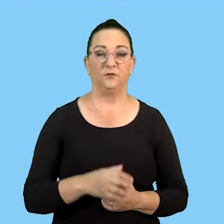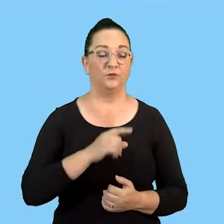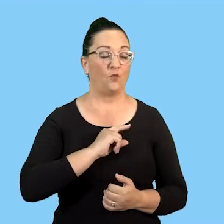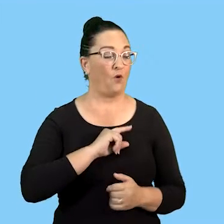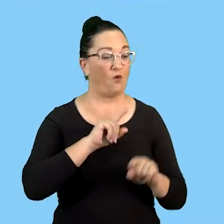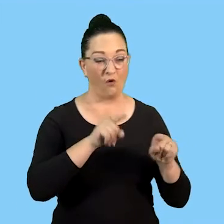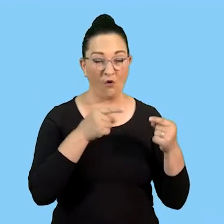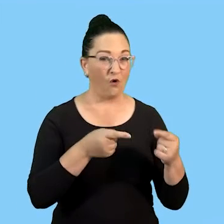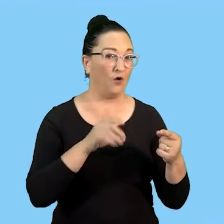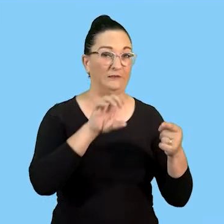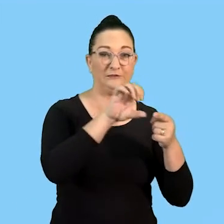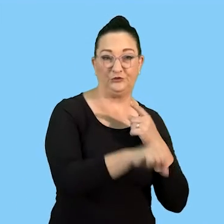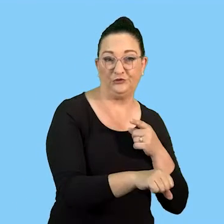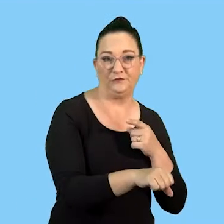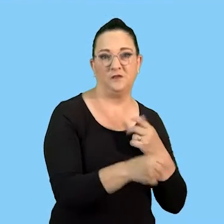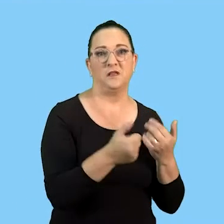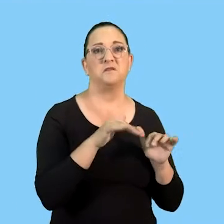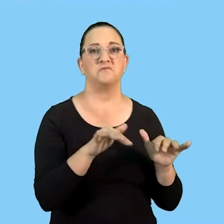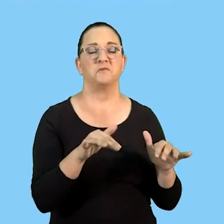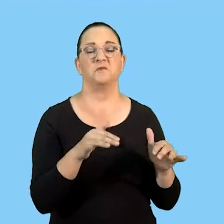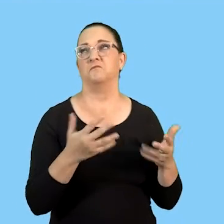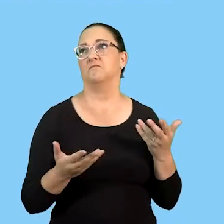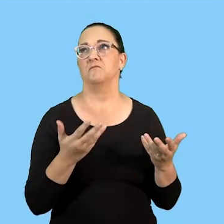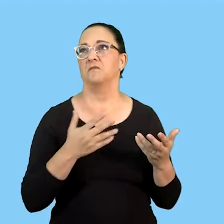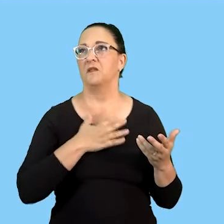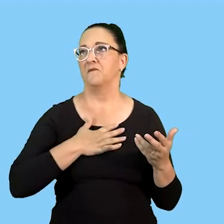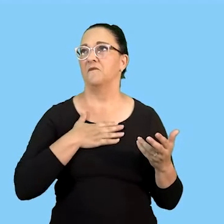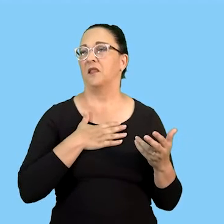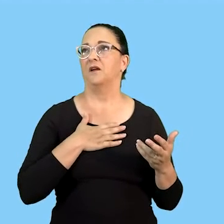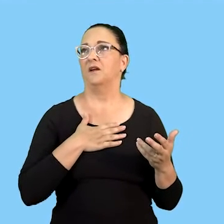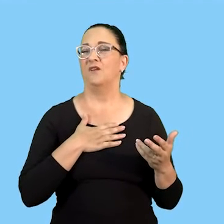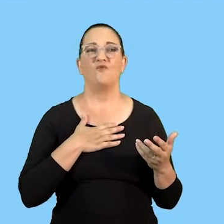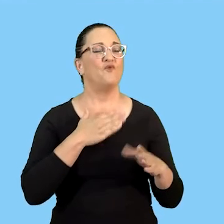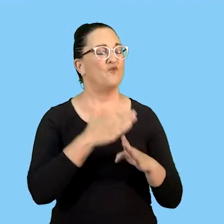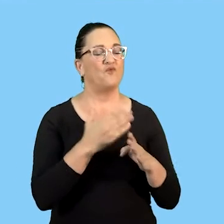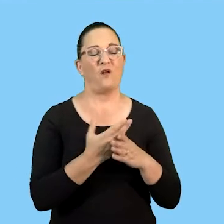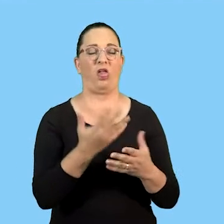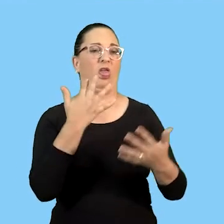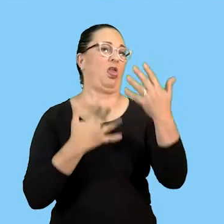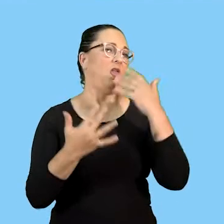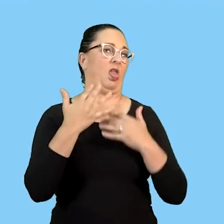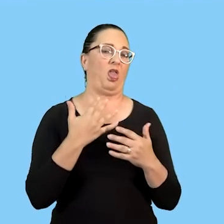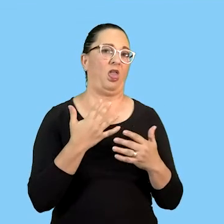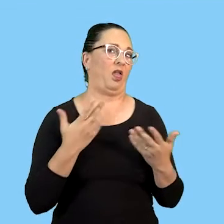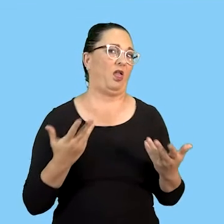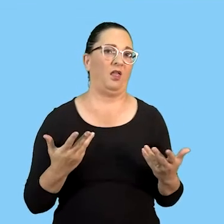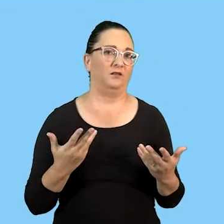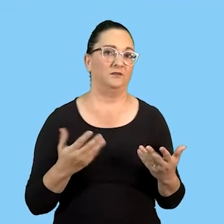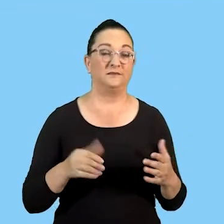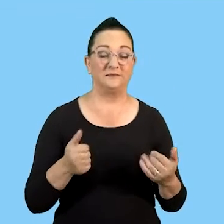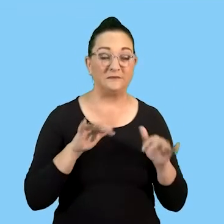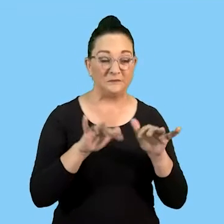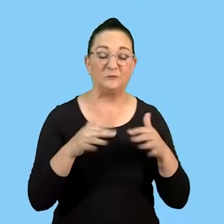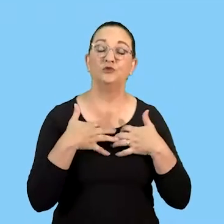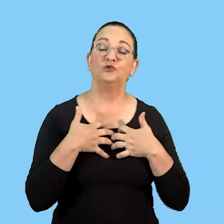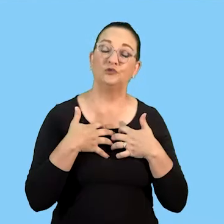don't set unrealistic deadlines. Because if that's the case, you find that you are overworking the employees and that